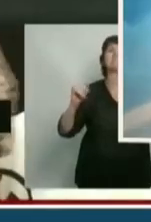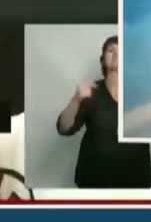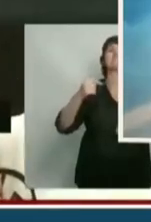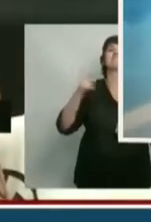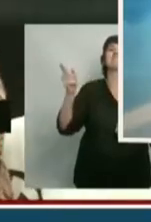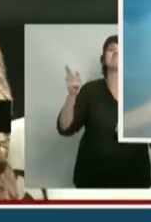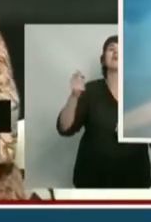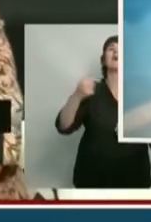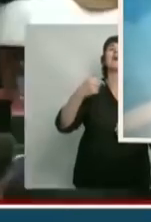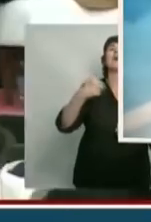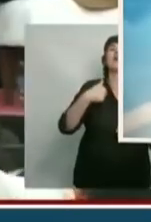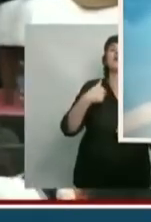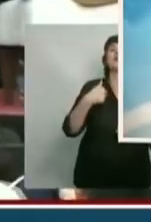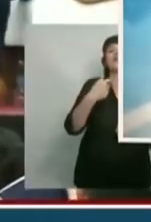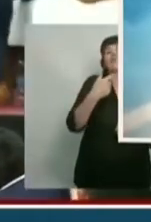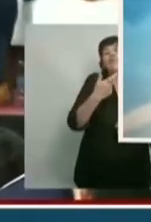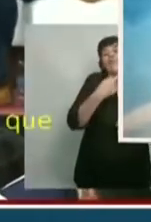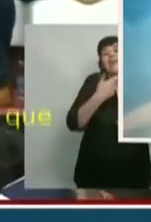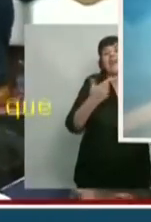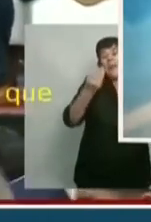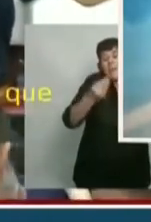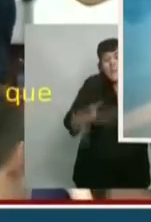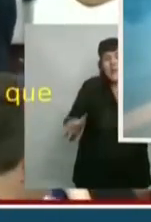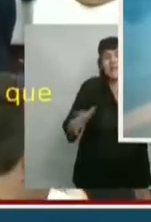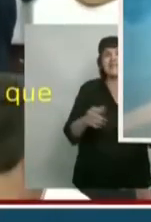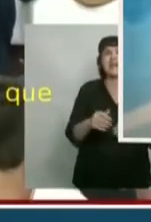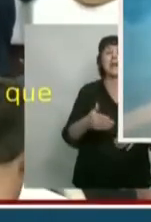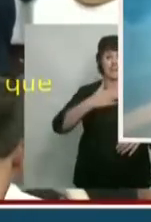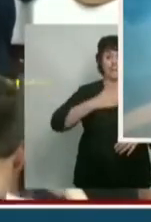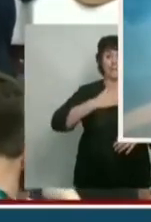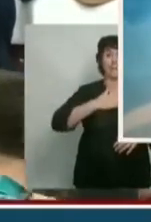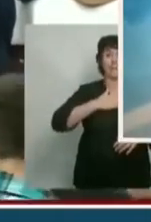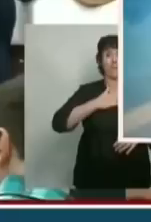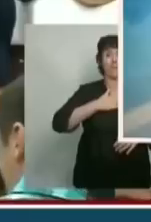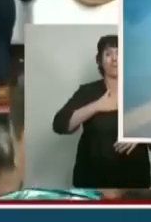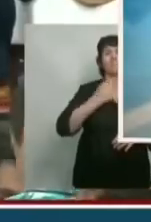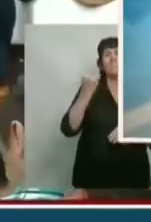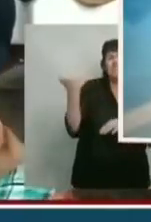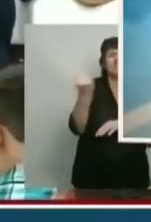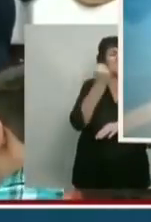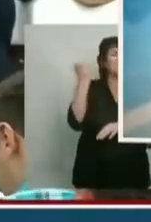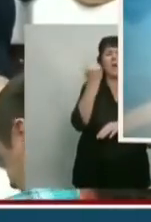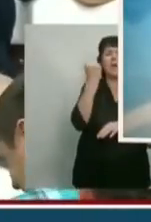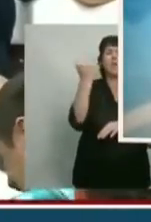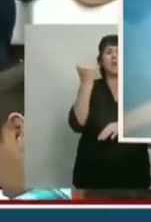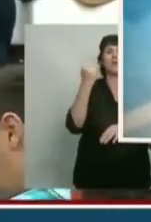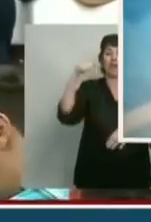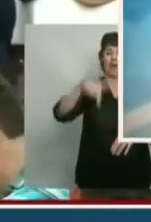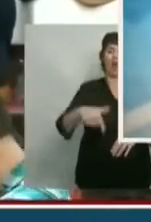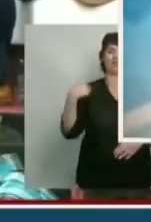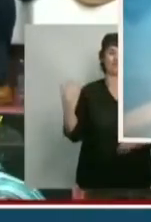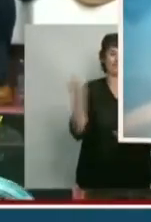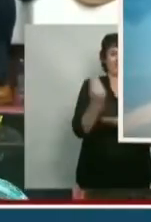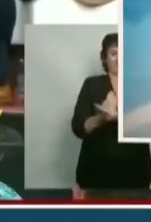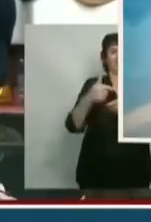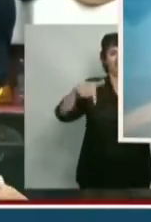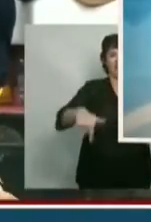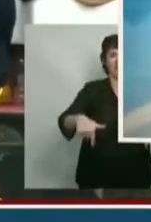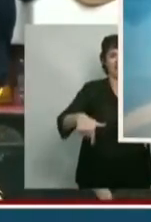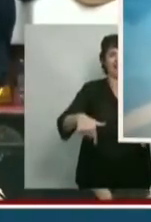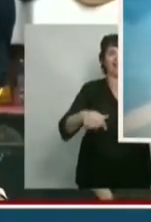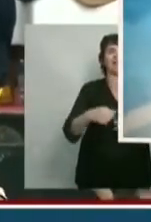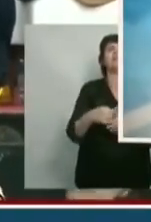Brazil using the word tragedy. She mentions that in Brazil, with the new president Bolsonaro, the country is